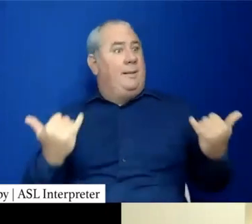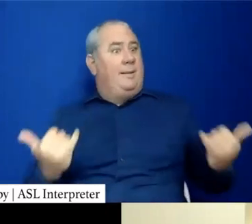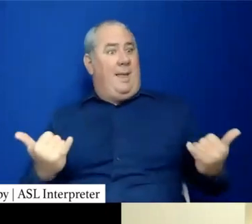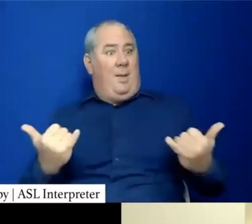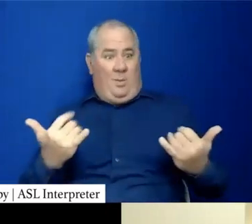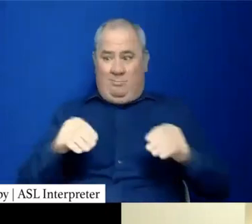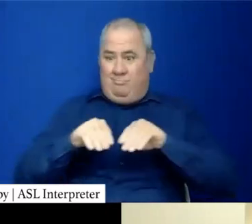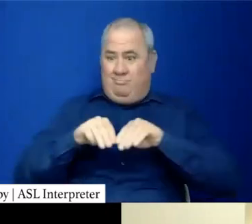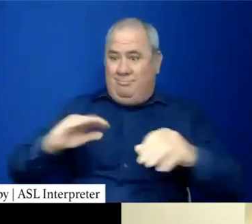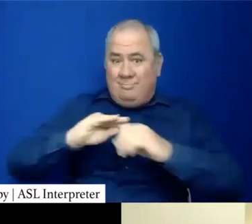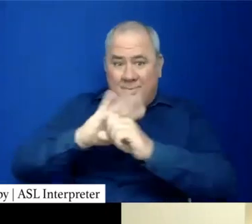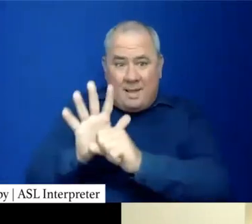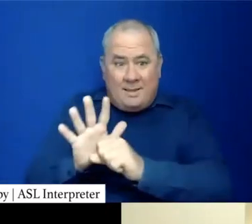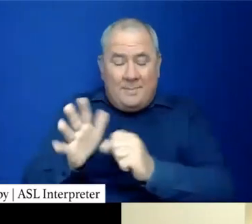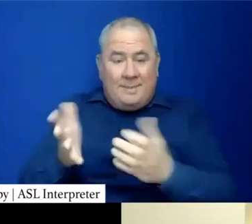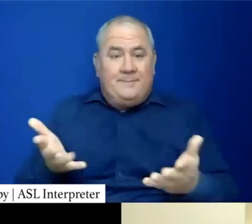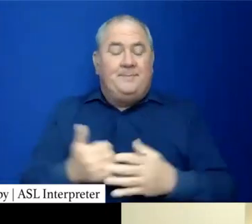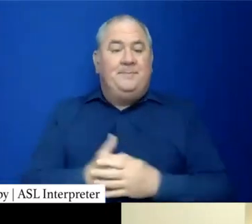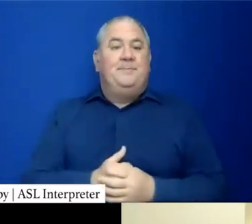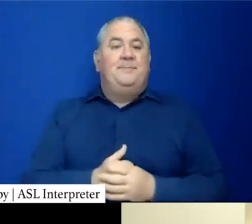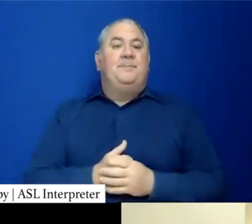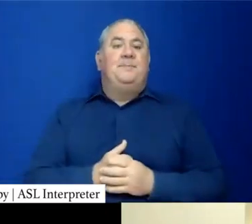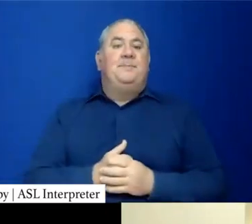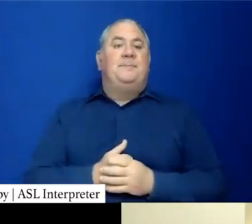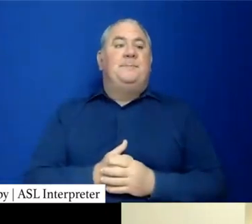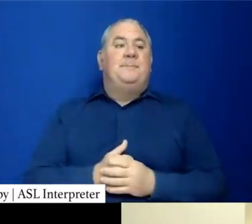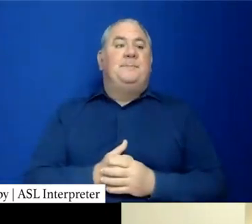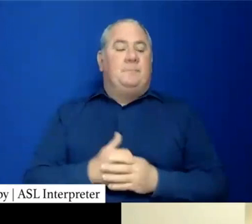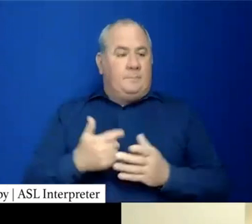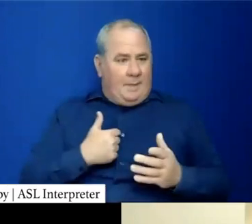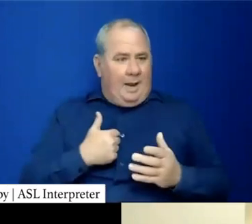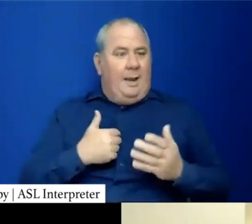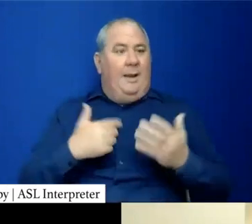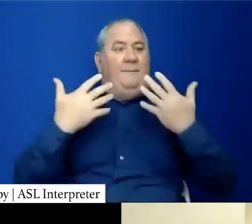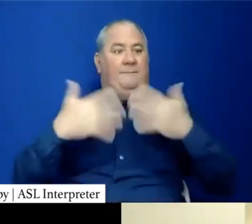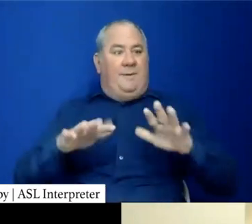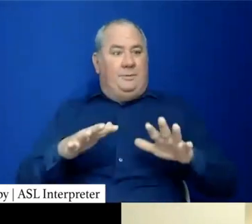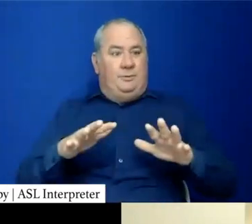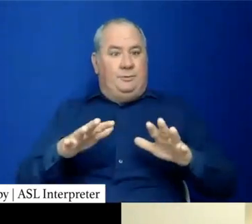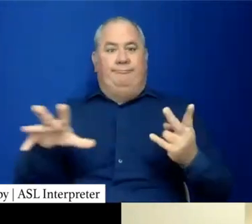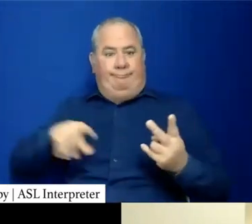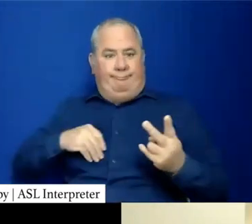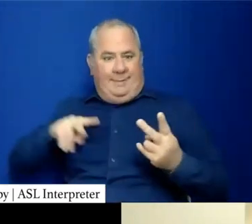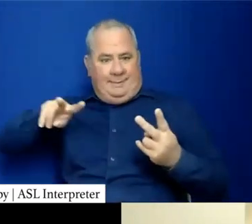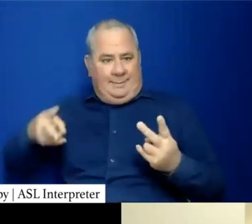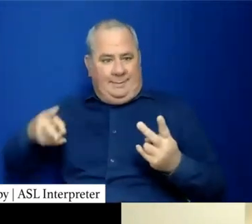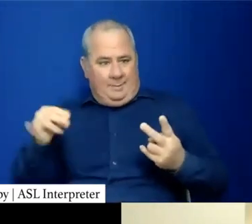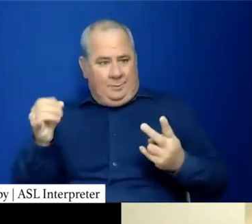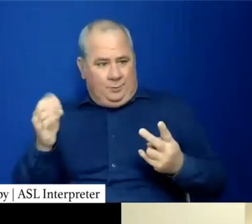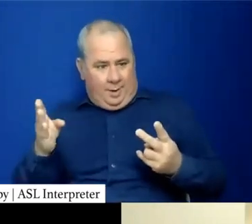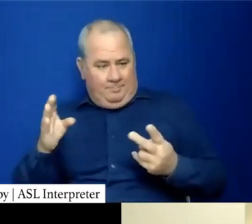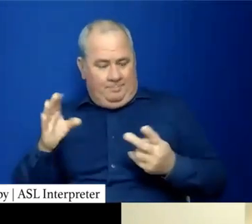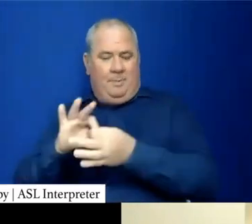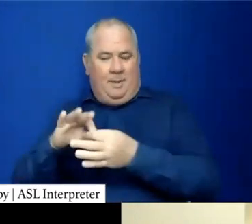say the COVID-19 pandemic, I've kind of taken on a second job at the Department of Public Health